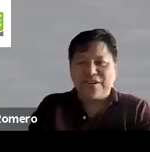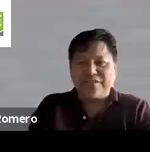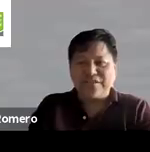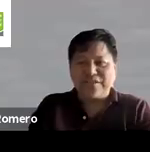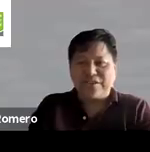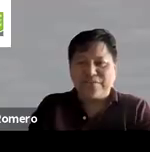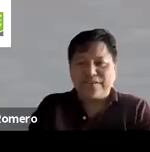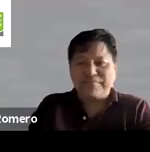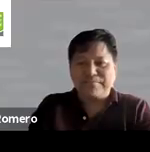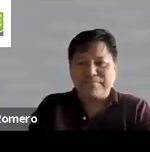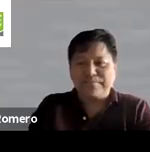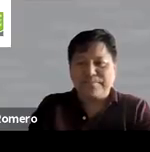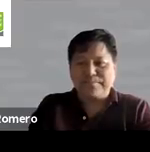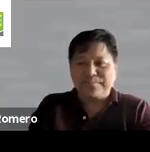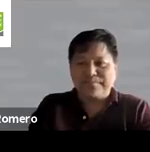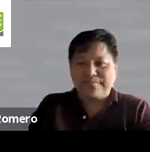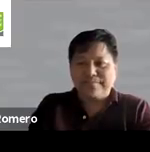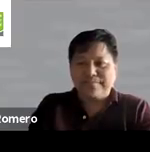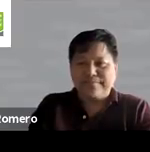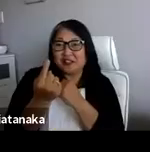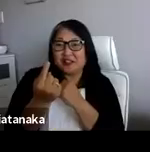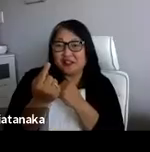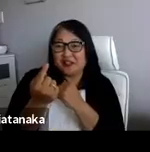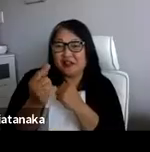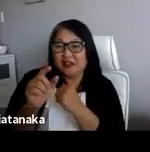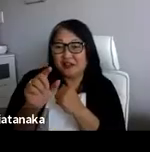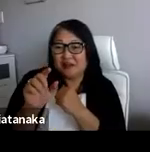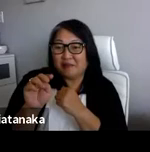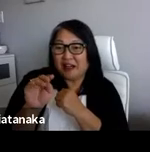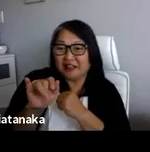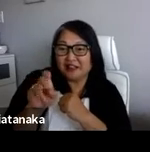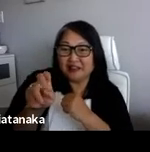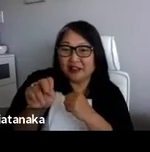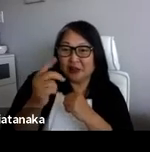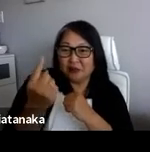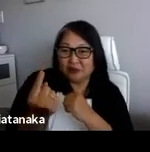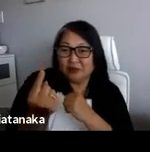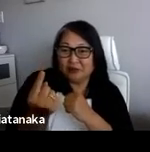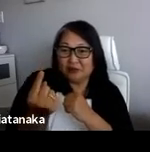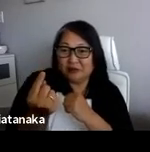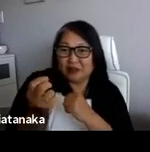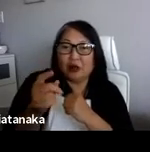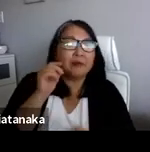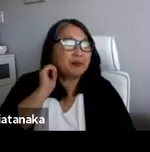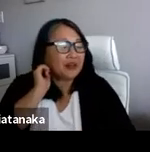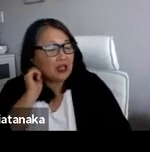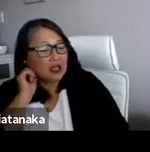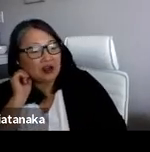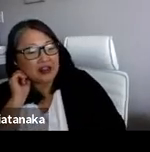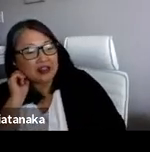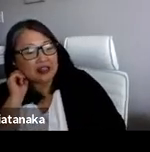She's in her office. Oh, is it just Madison alone? Yes.